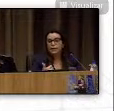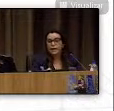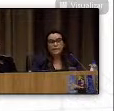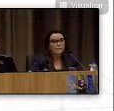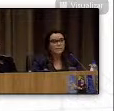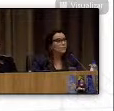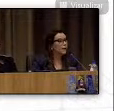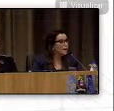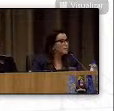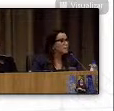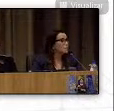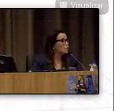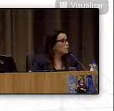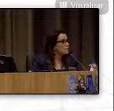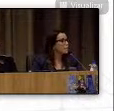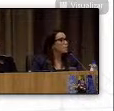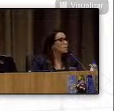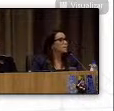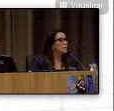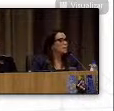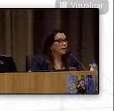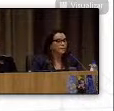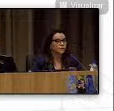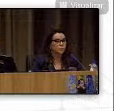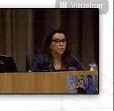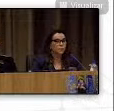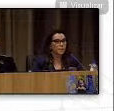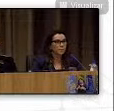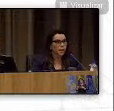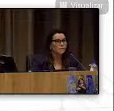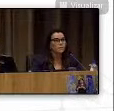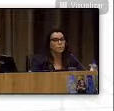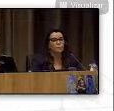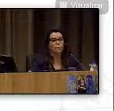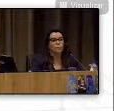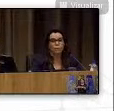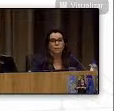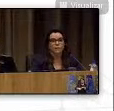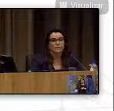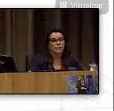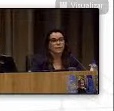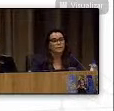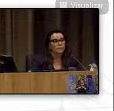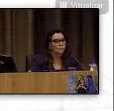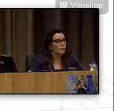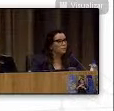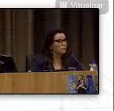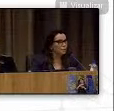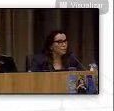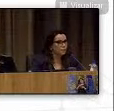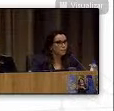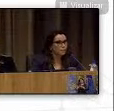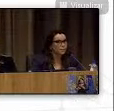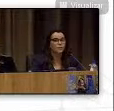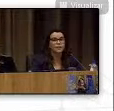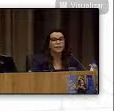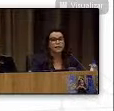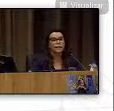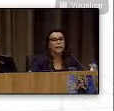to other processes. Some units have pediatrics, others